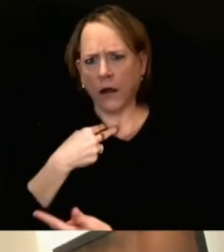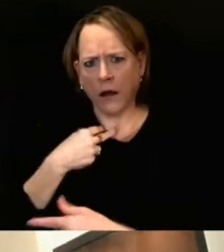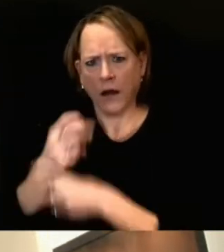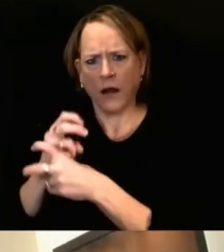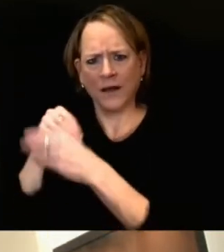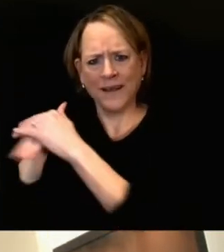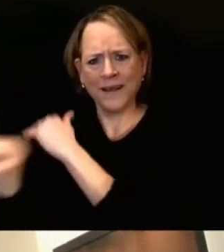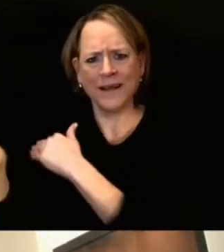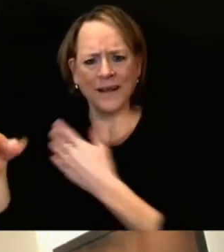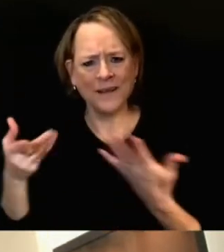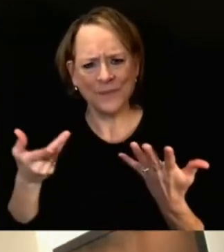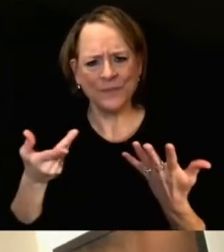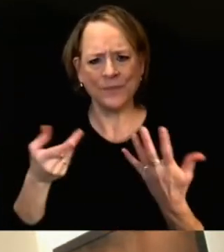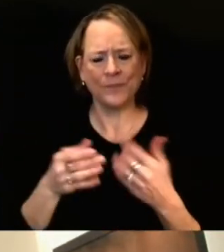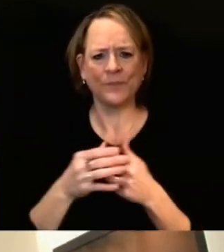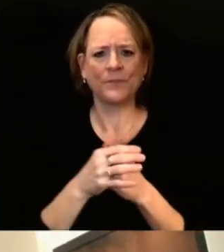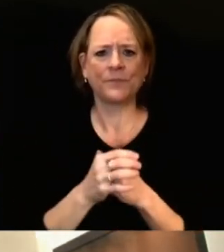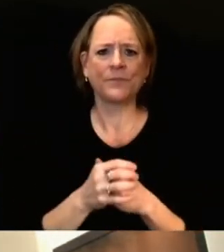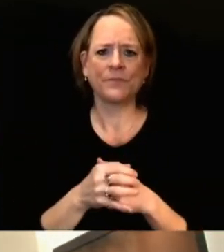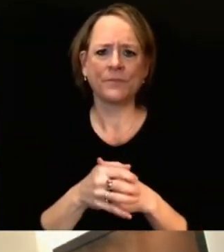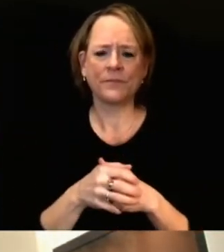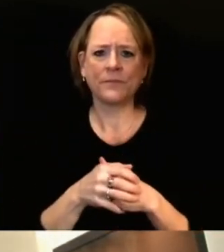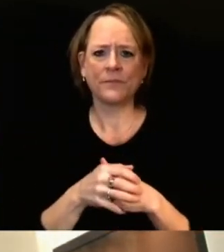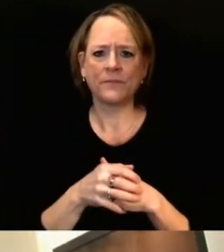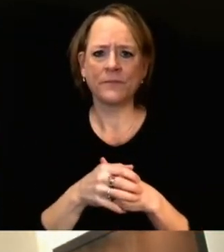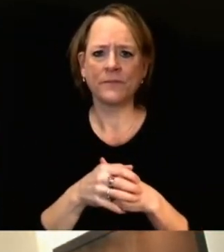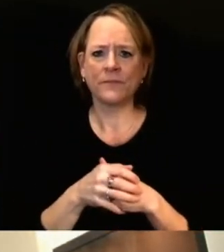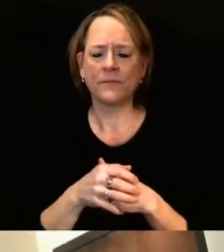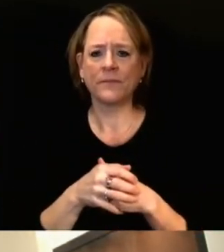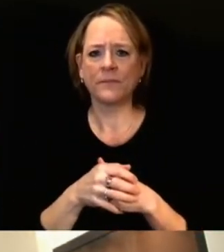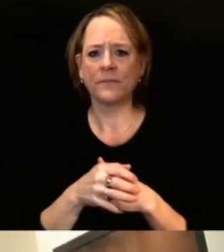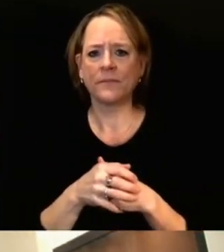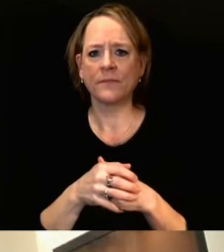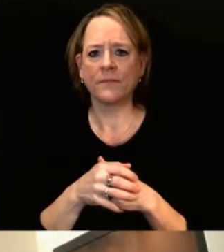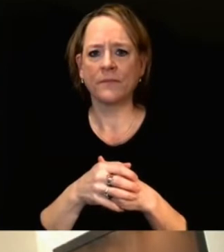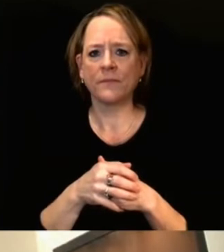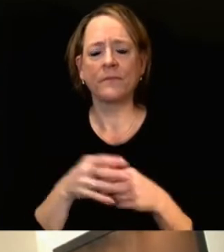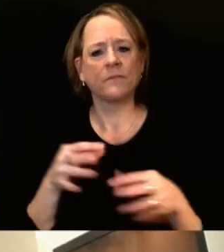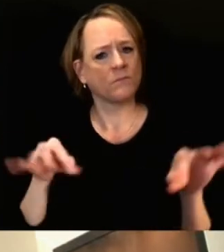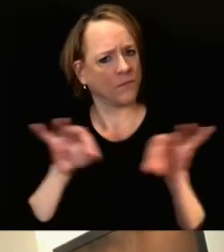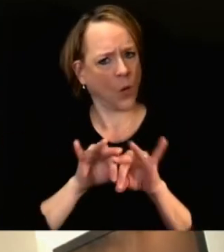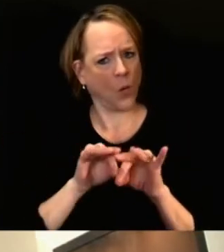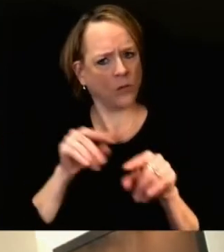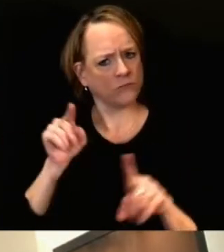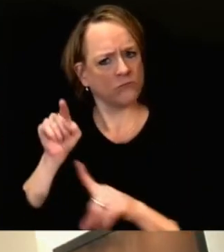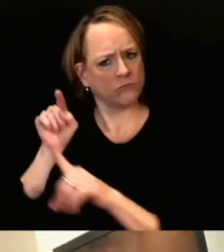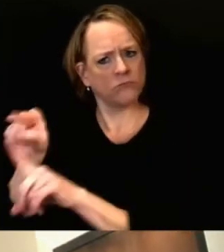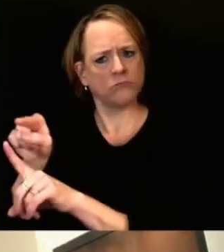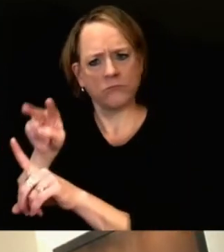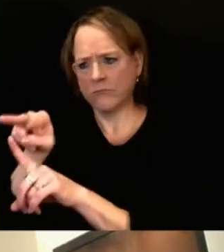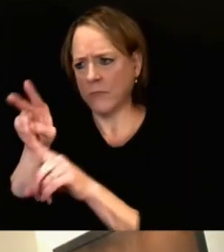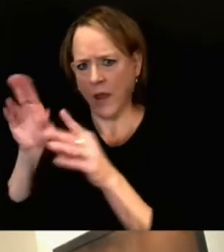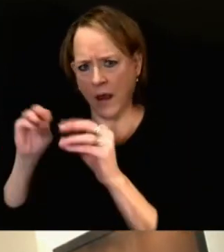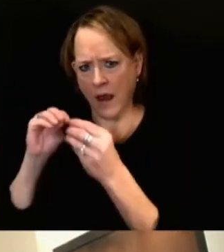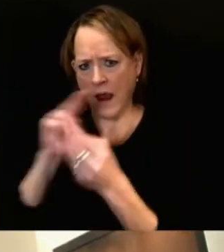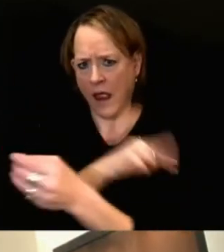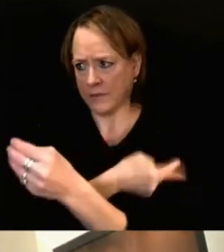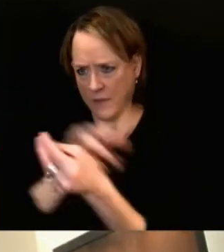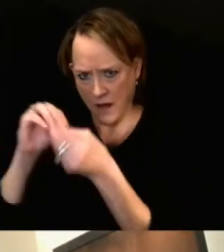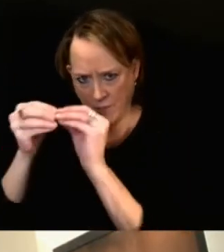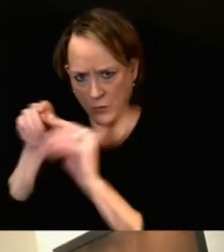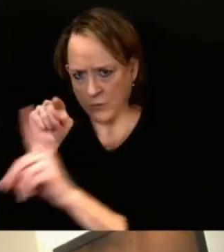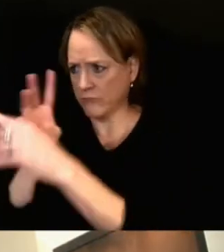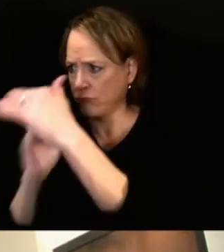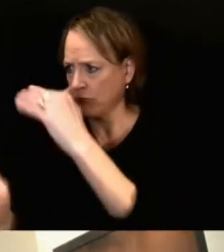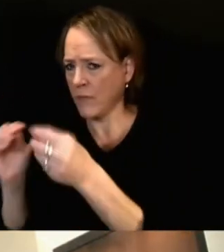deserve. So yes, I think that is the most important thing to think about right now, is what are we seeing in our hospitals and how can